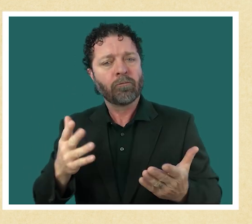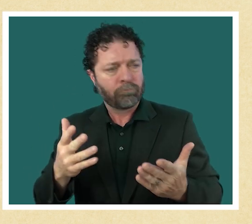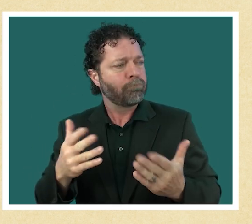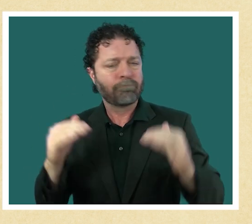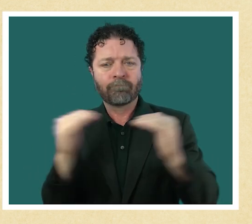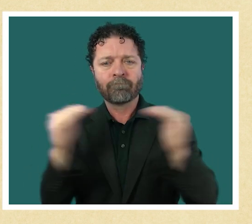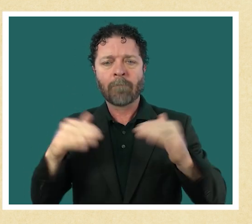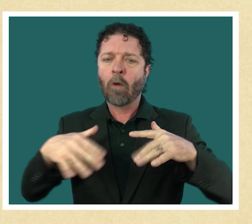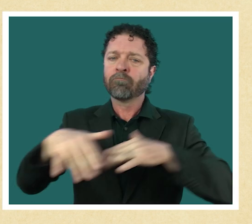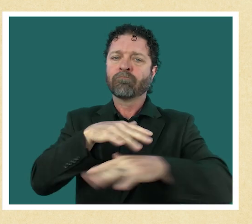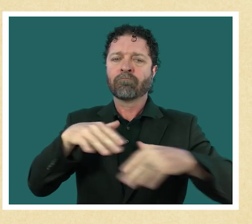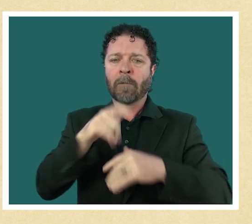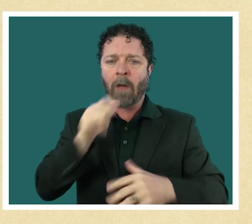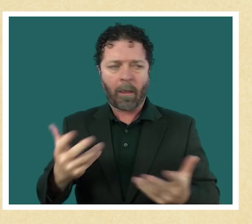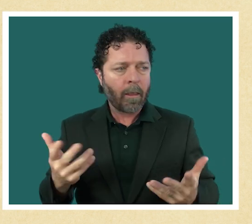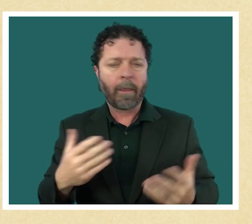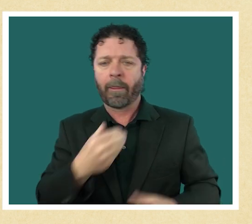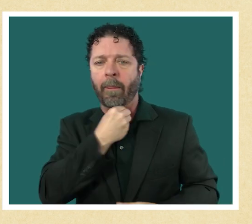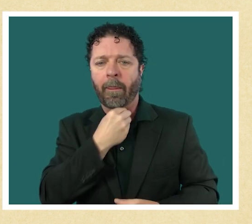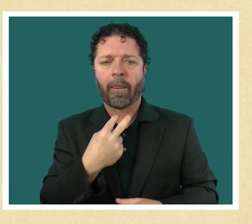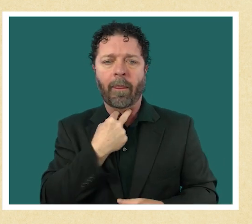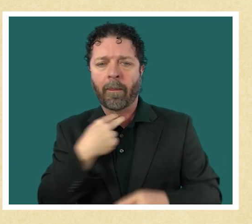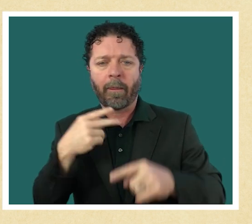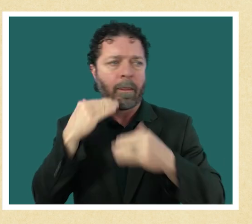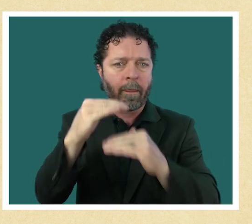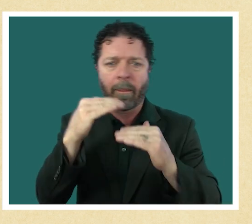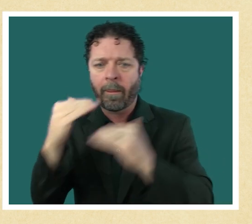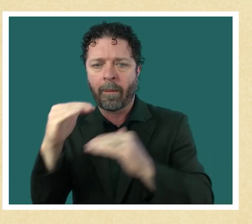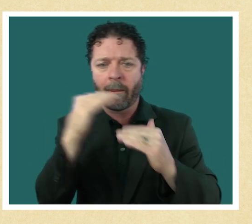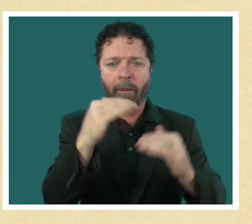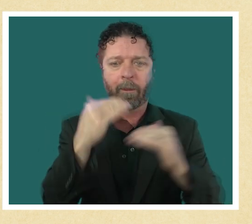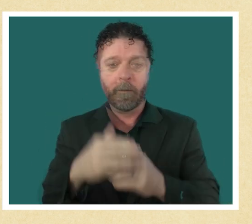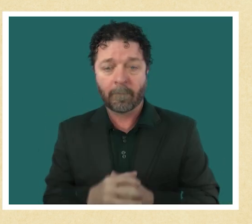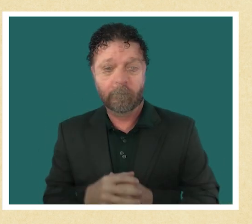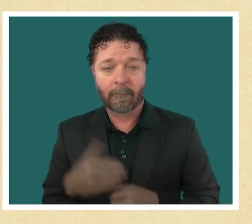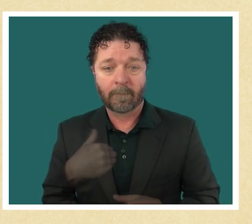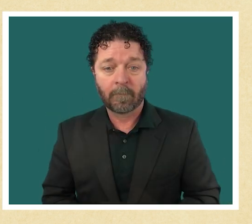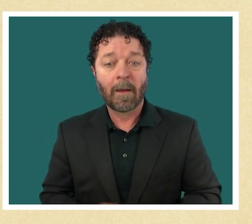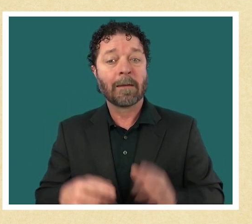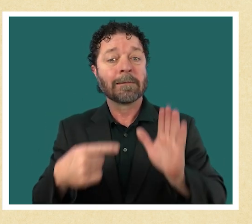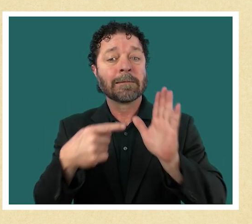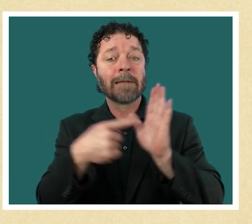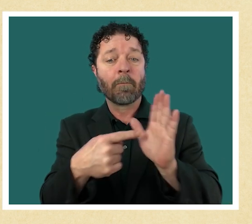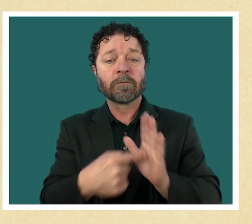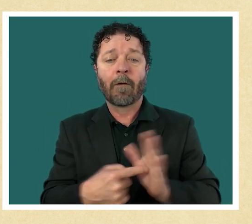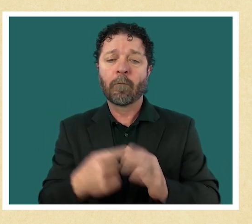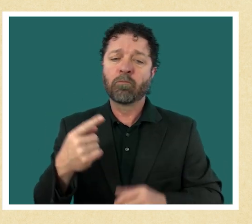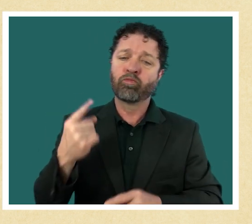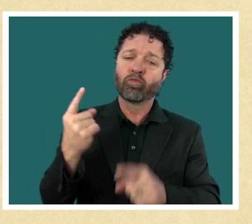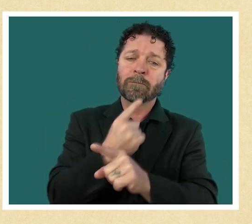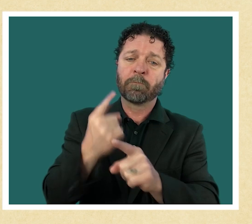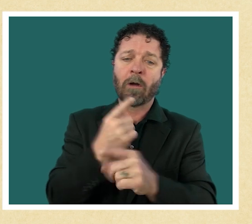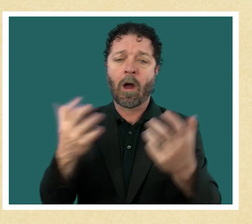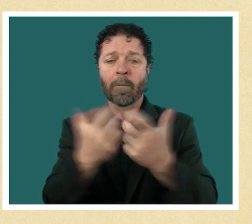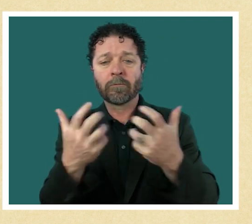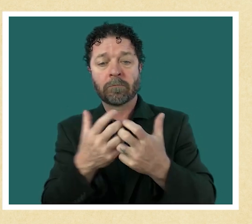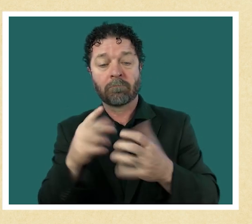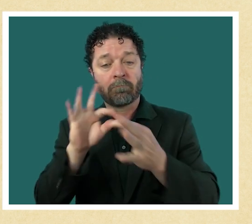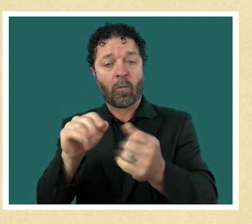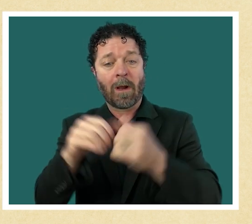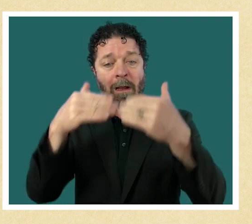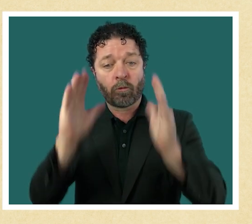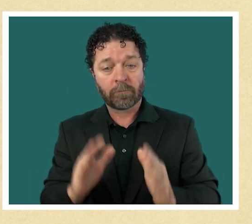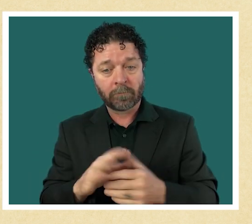program obligations. Some examples of reasonable accommodations in housing include exceptions to no